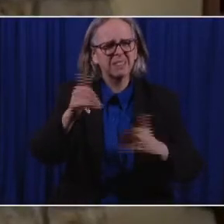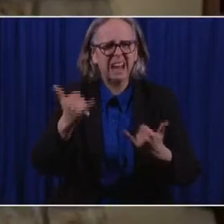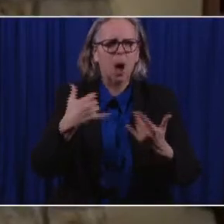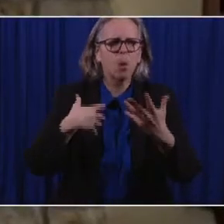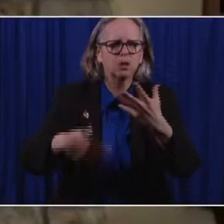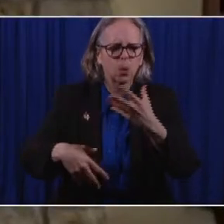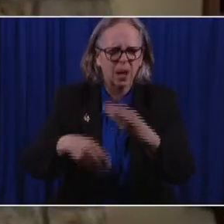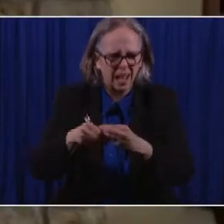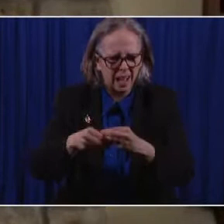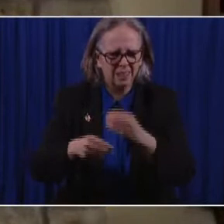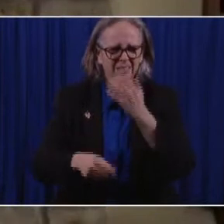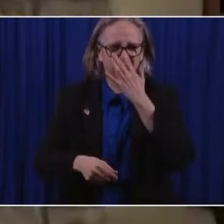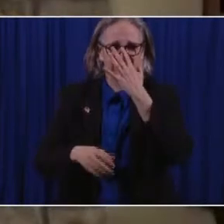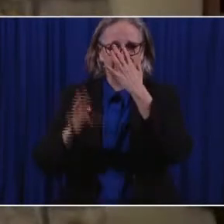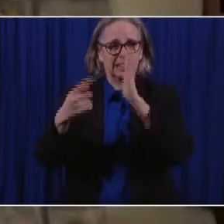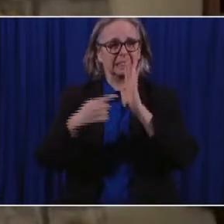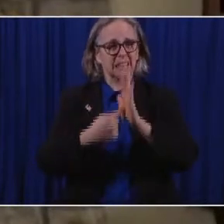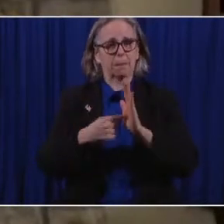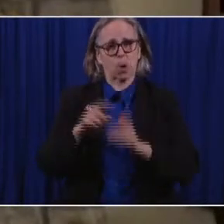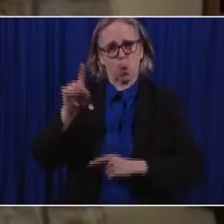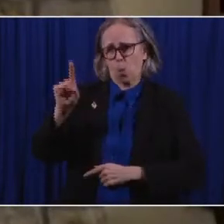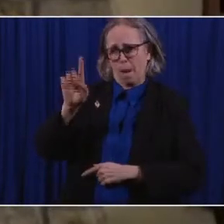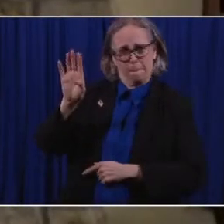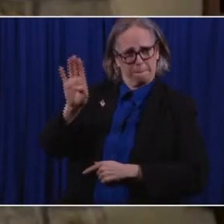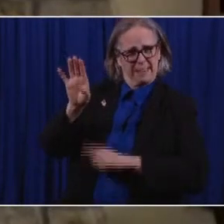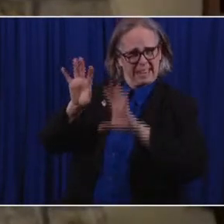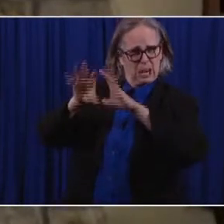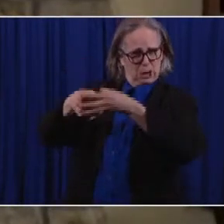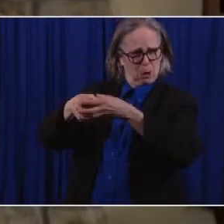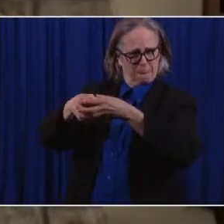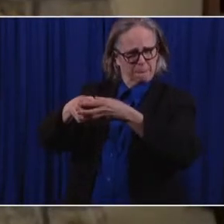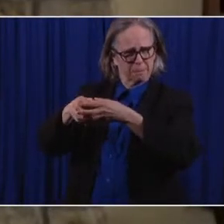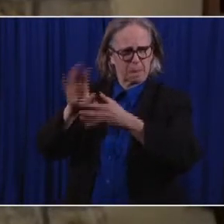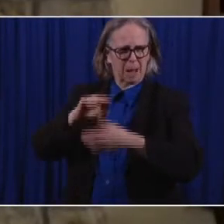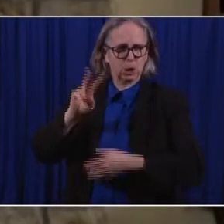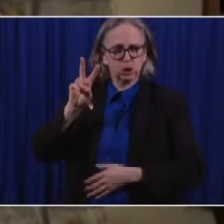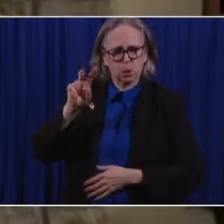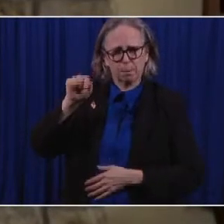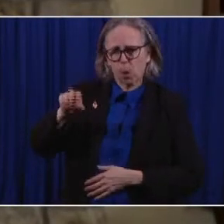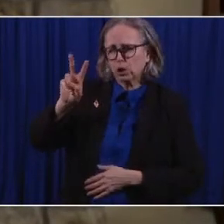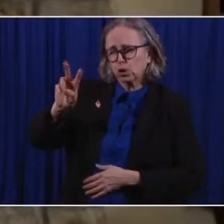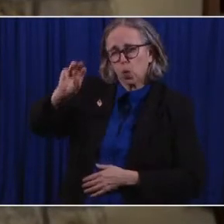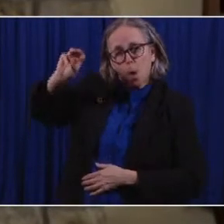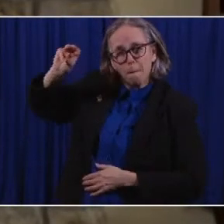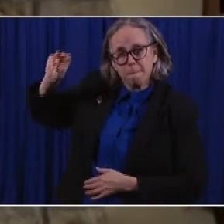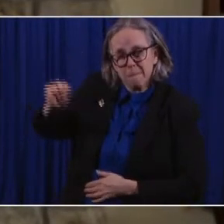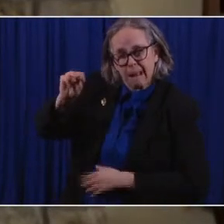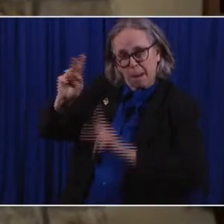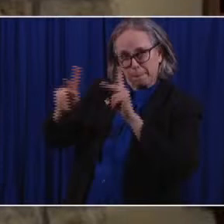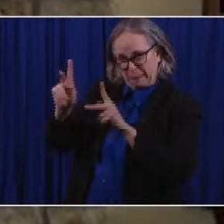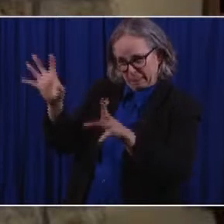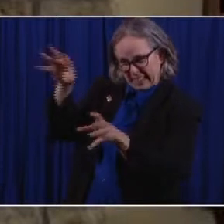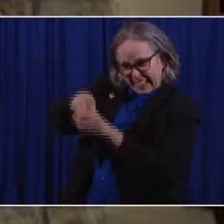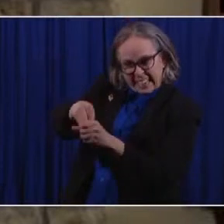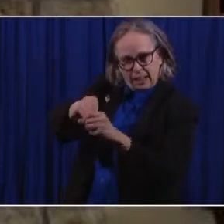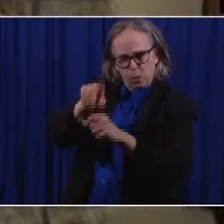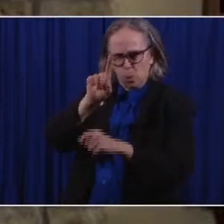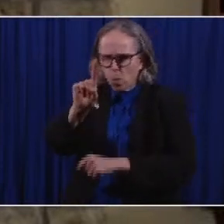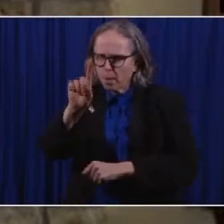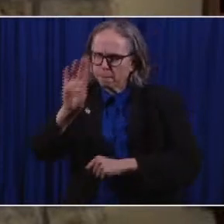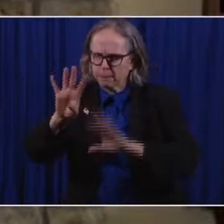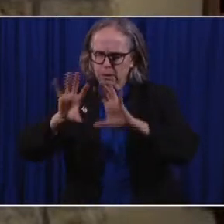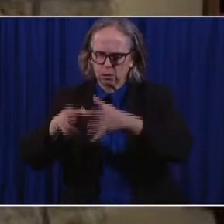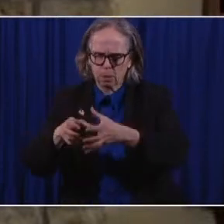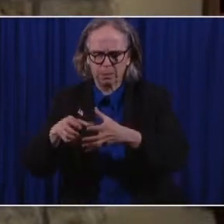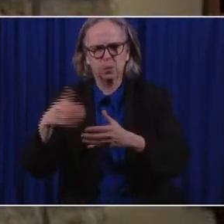our 1B group is about 2.2 million people, if I recall correctly. The vast majority of